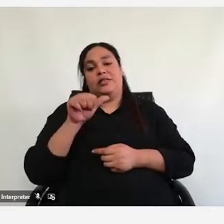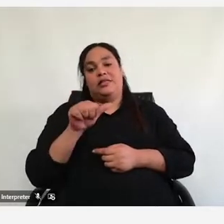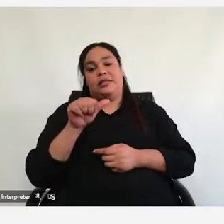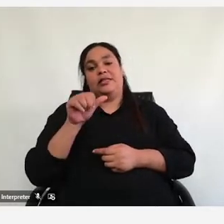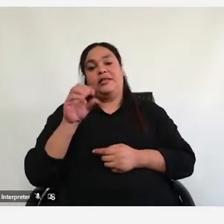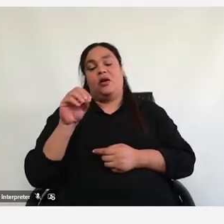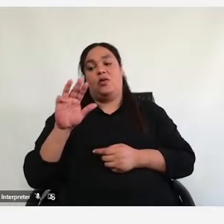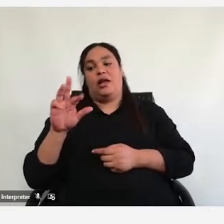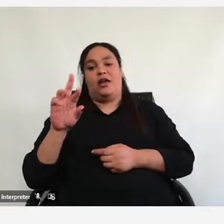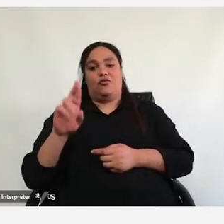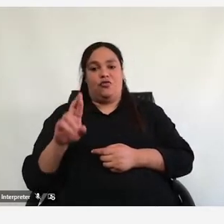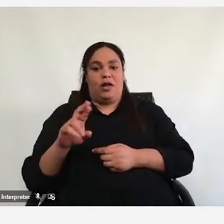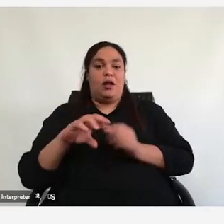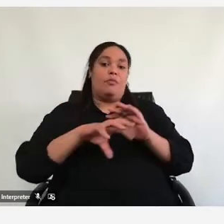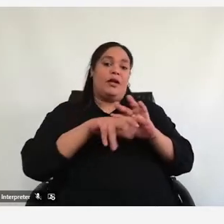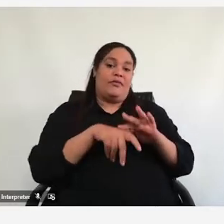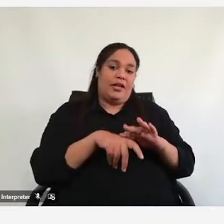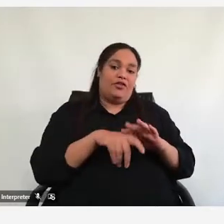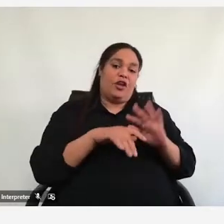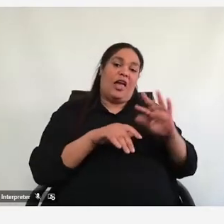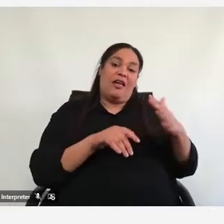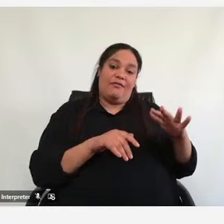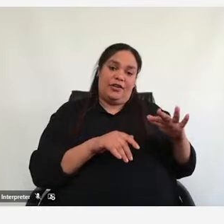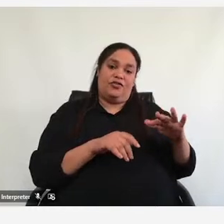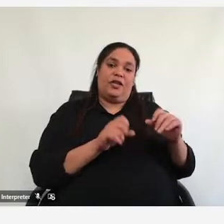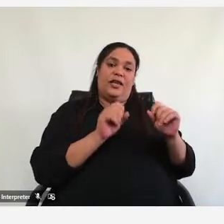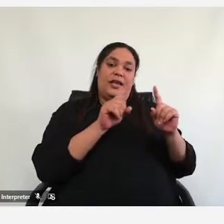15,609 Rand. The provincial average is